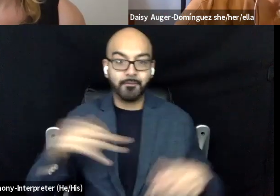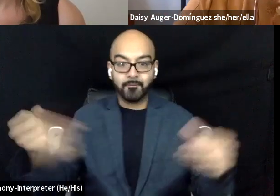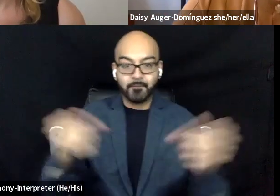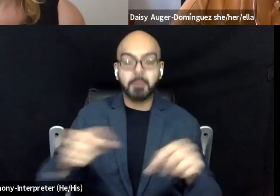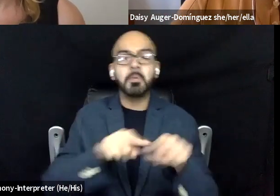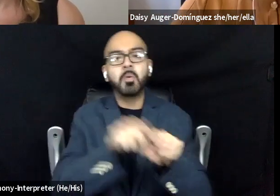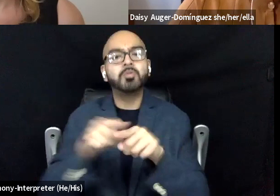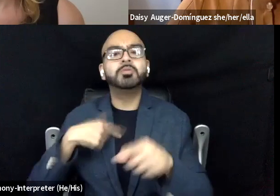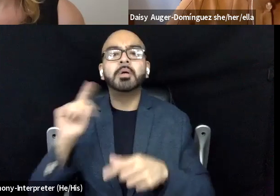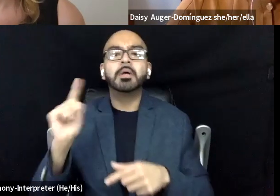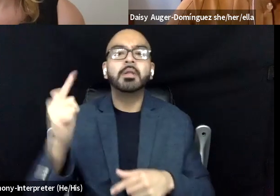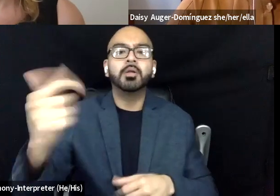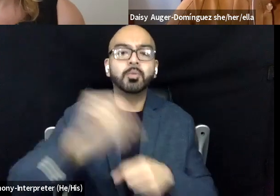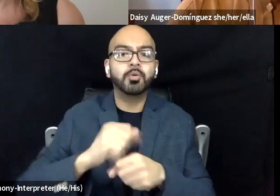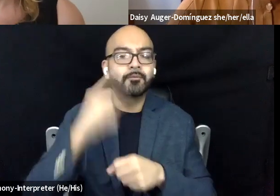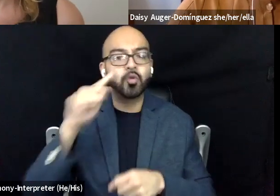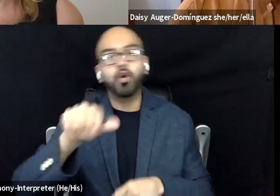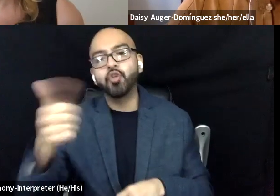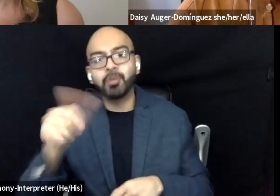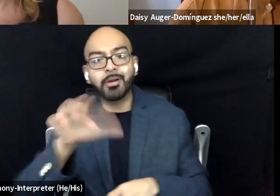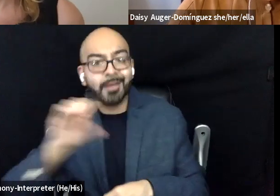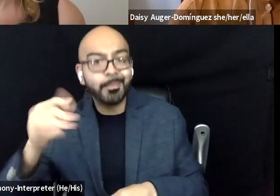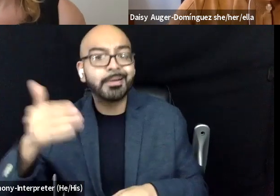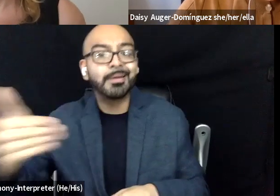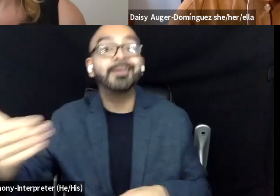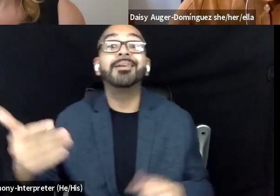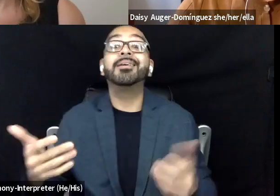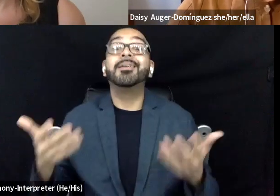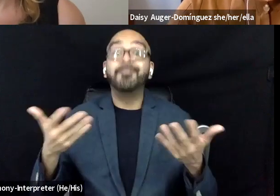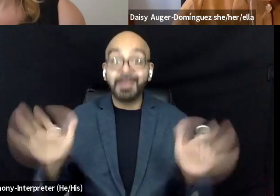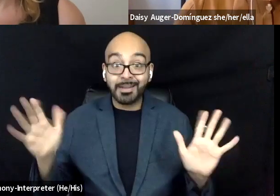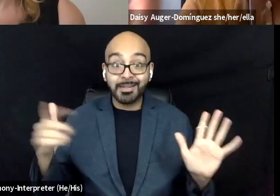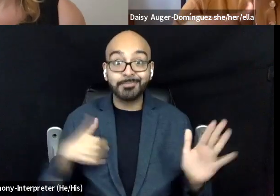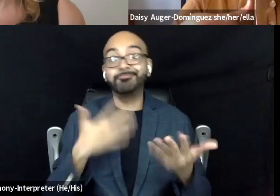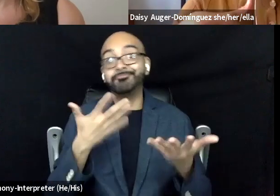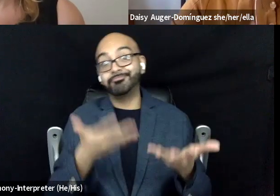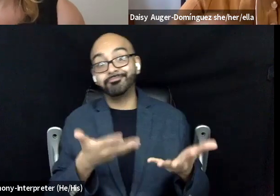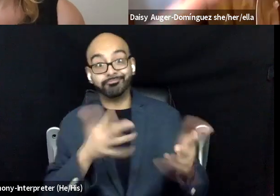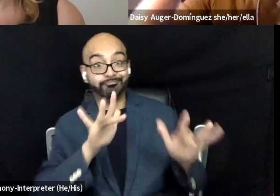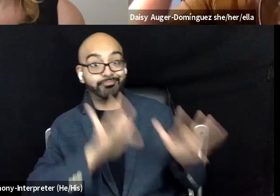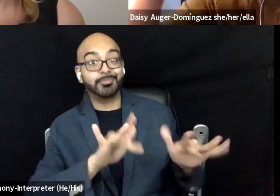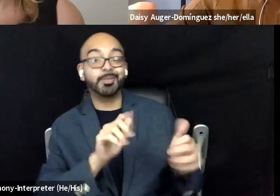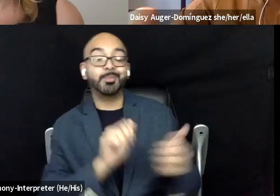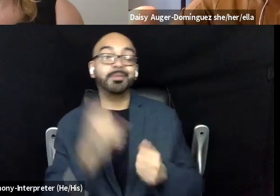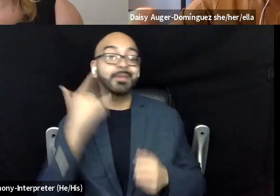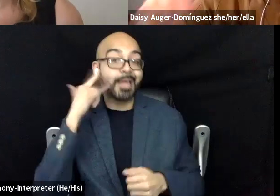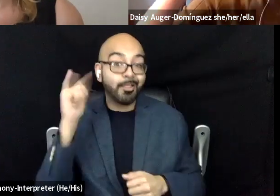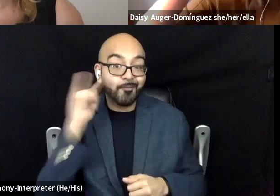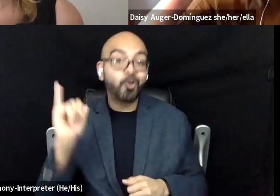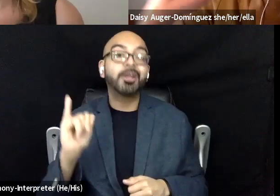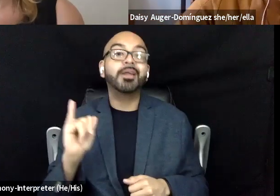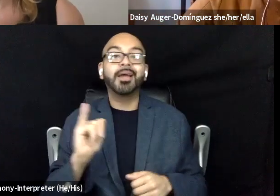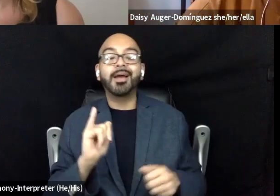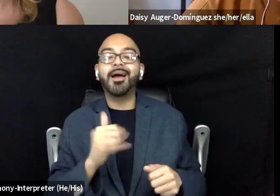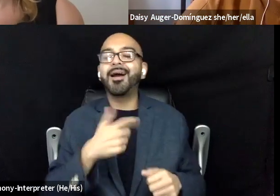companies. And then when we were really finally done with our California adventure, we were in LA for 3 years for Disney and then in San